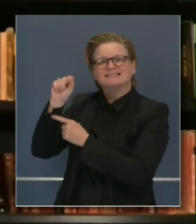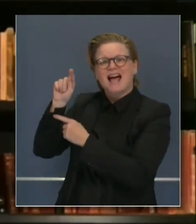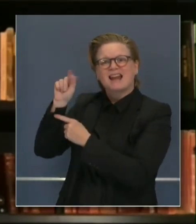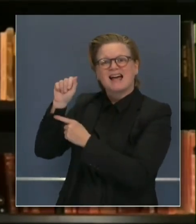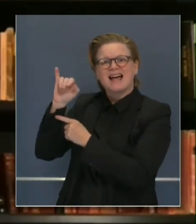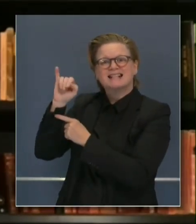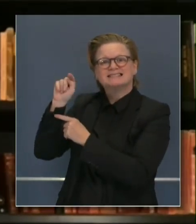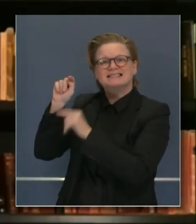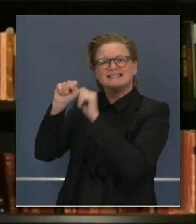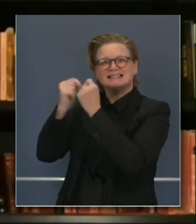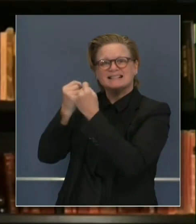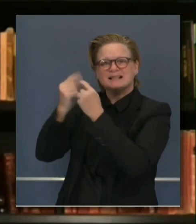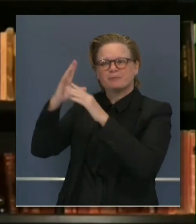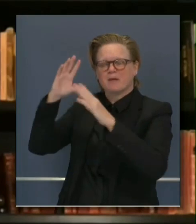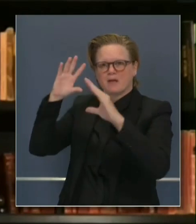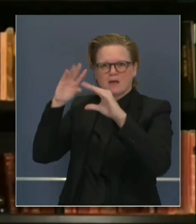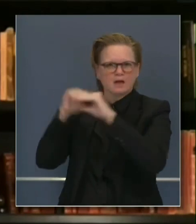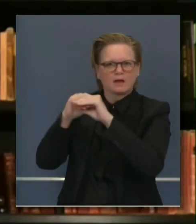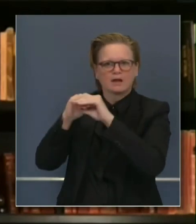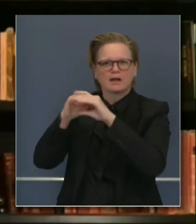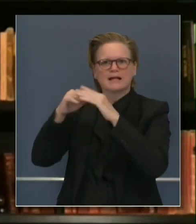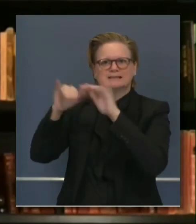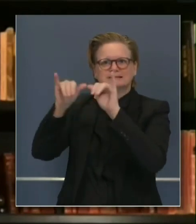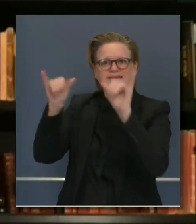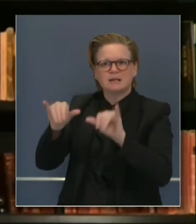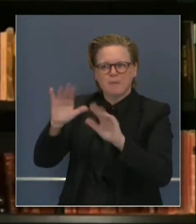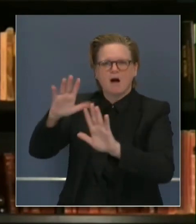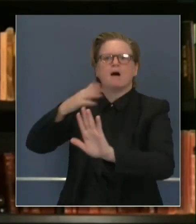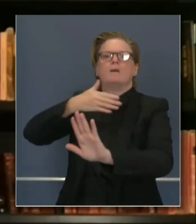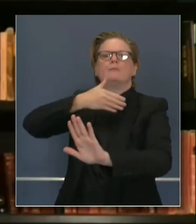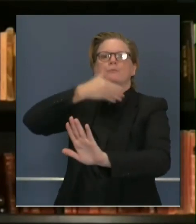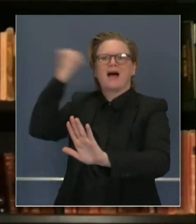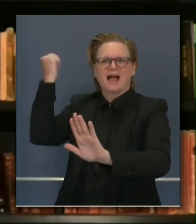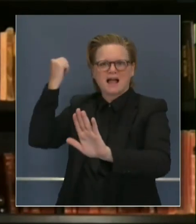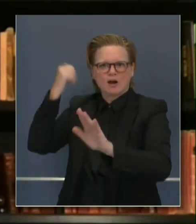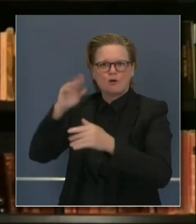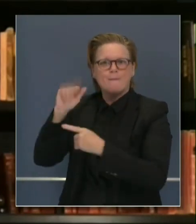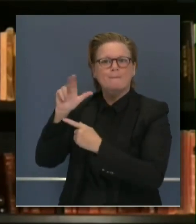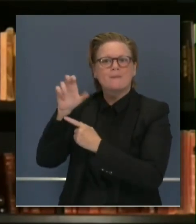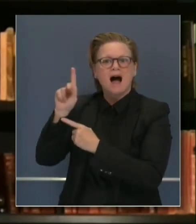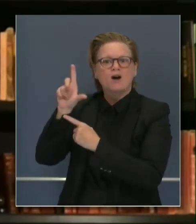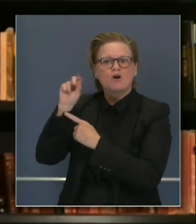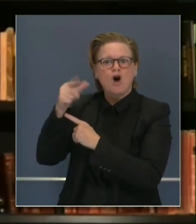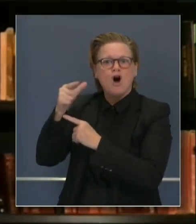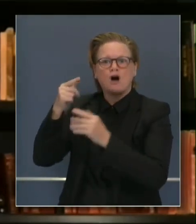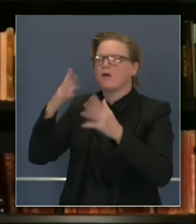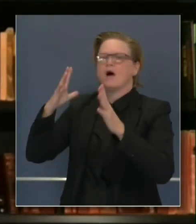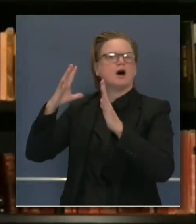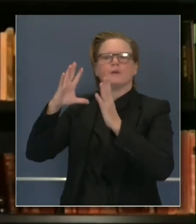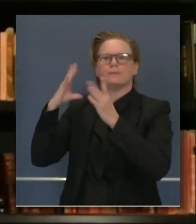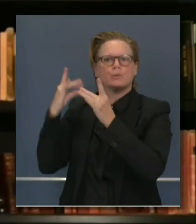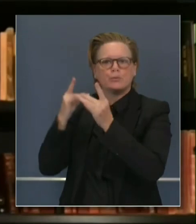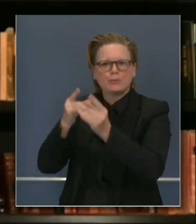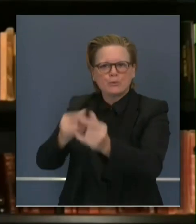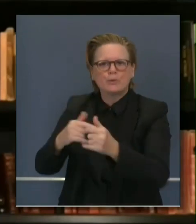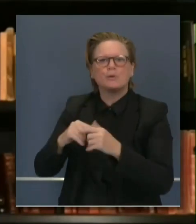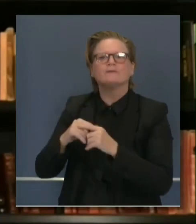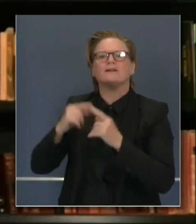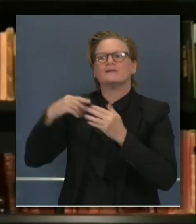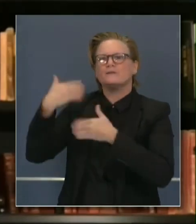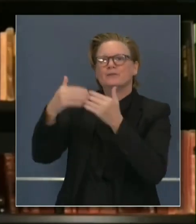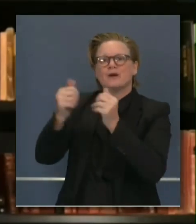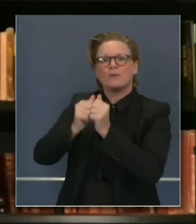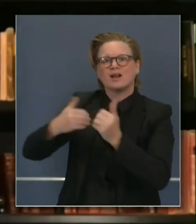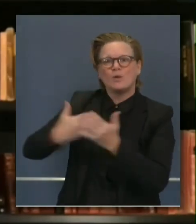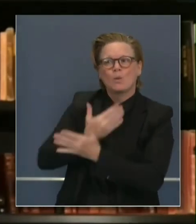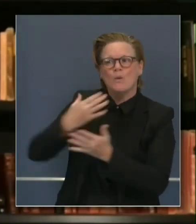timeliness to distribution, not just of unemployment insurance claims, which I think you're referring to, but also the PUA claims. But the